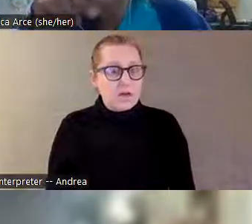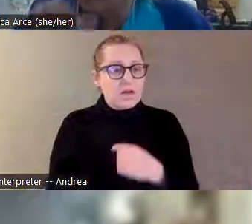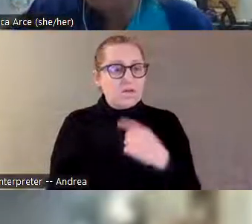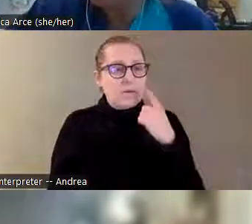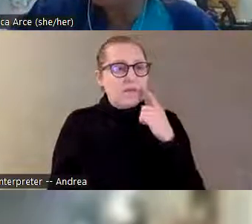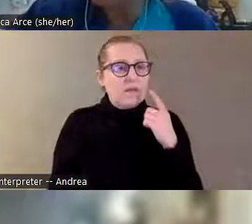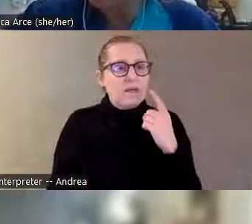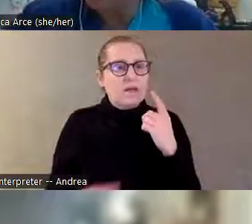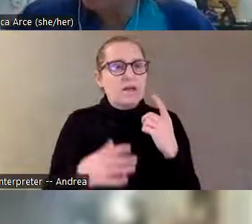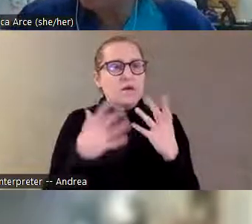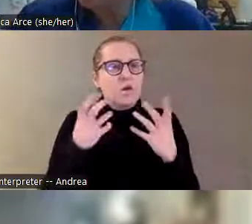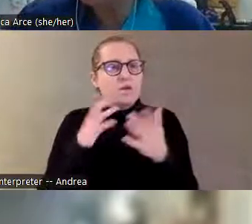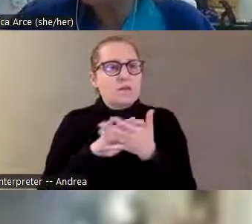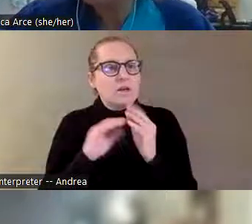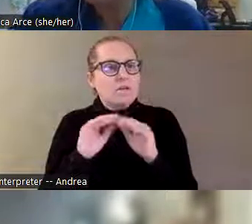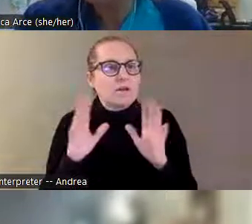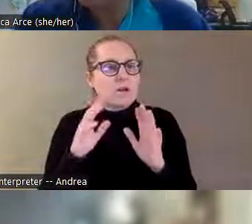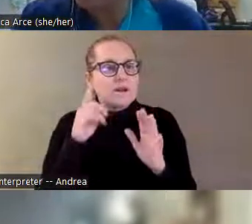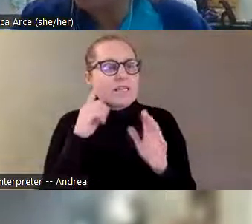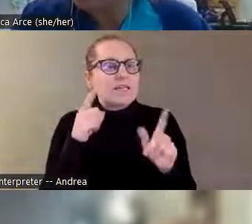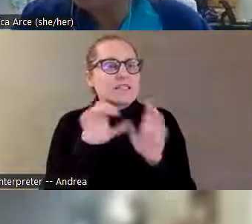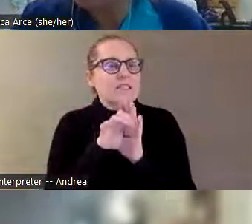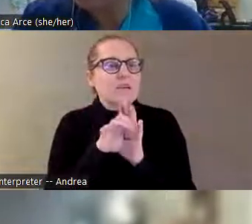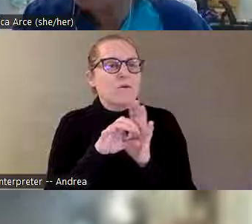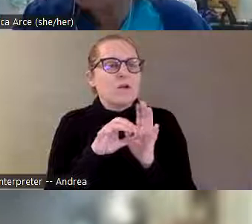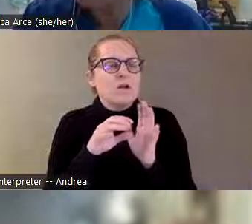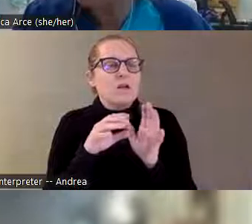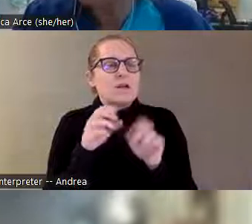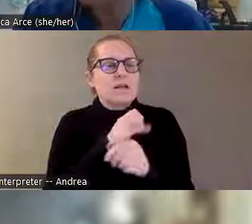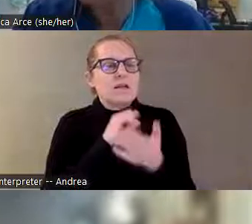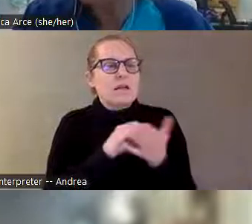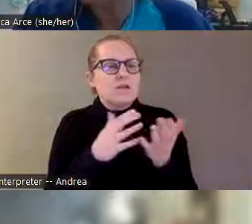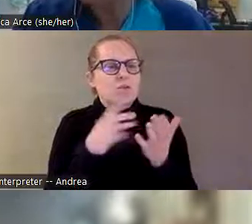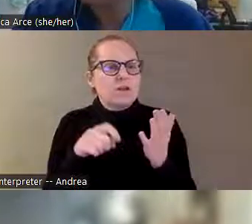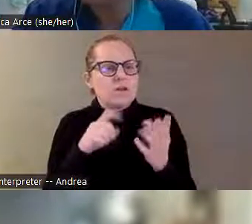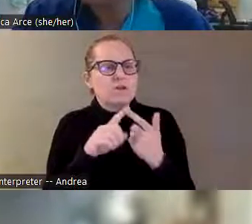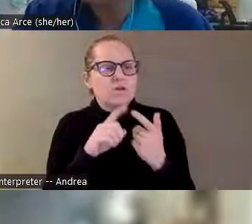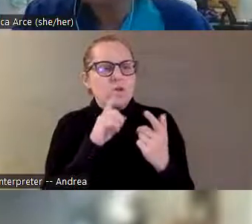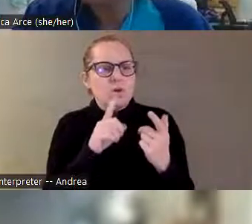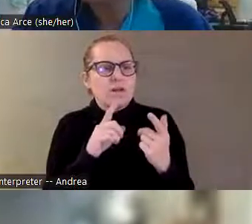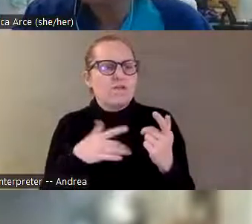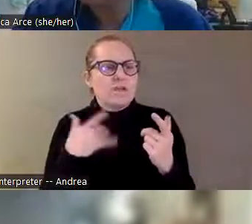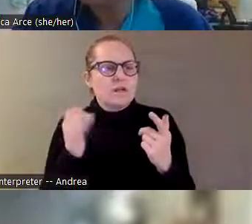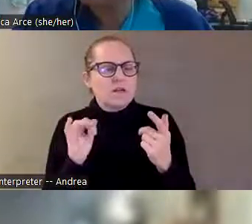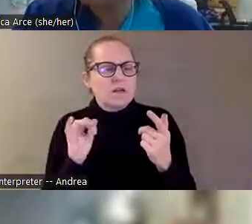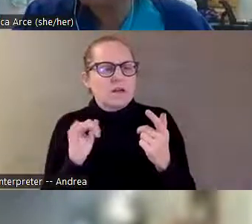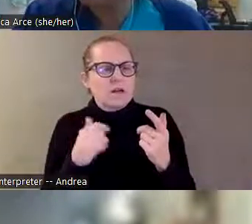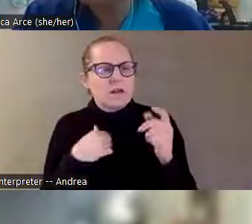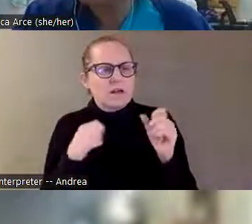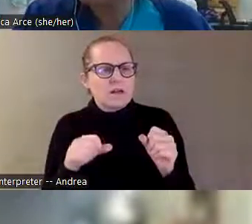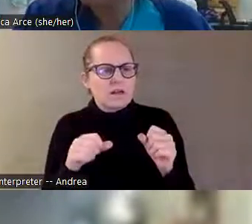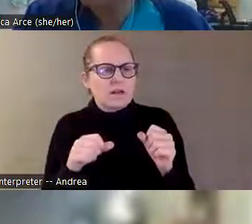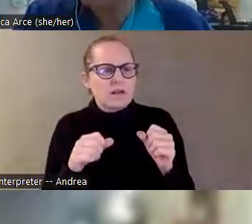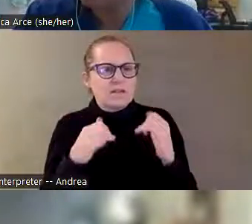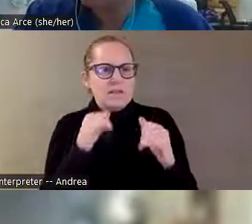clear, like getting the example, I think, was what I needed to basically feel like, you know, I can, I still didn't